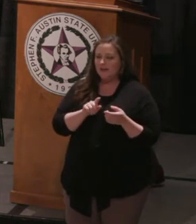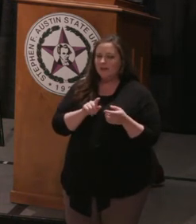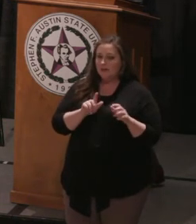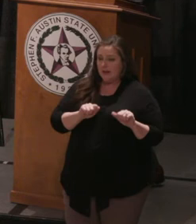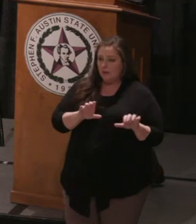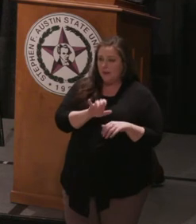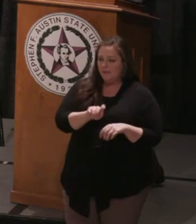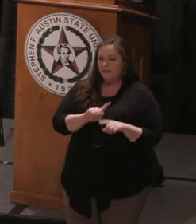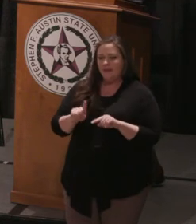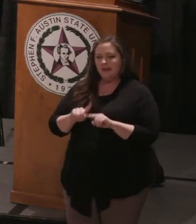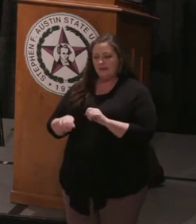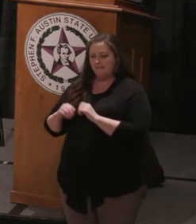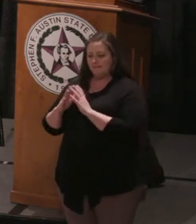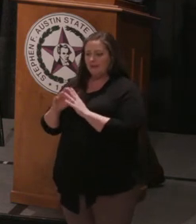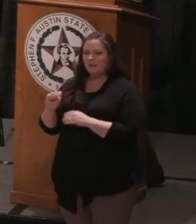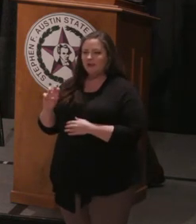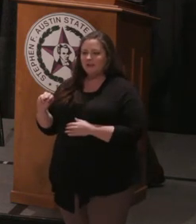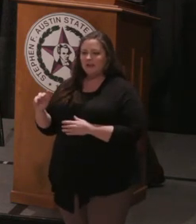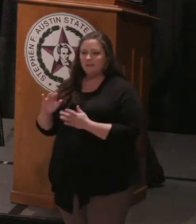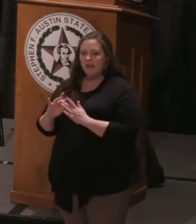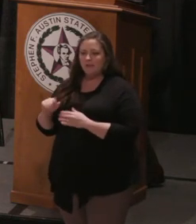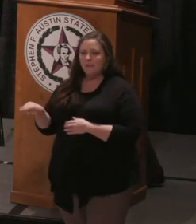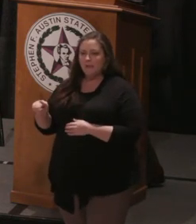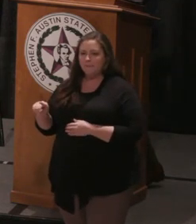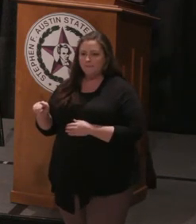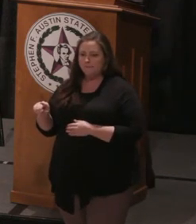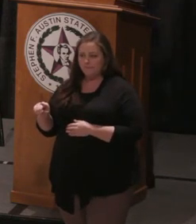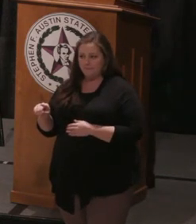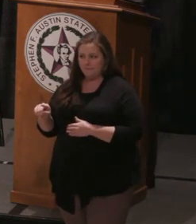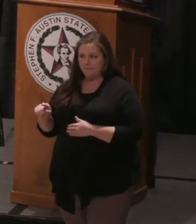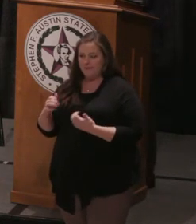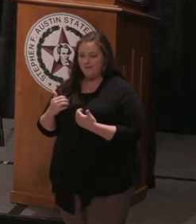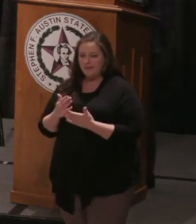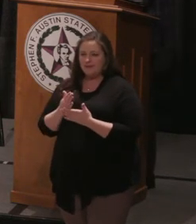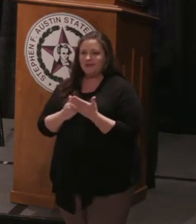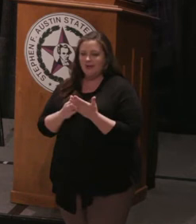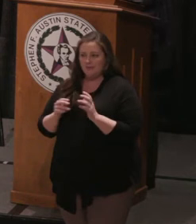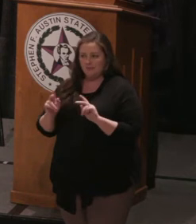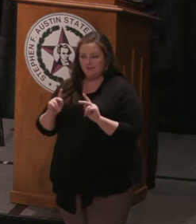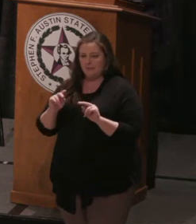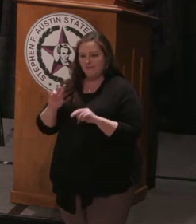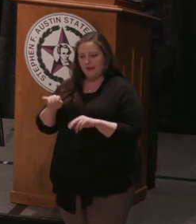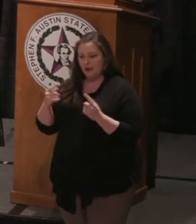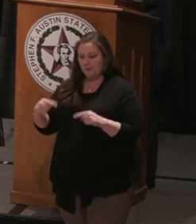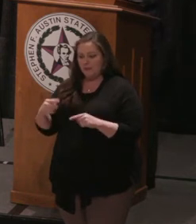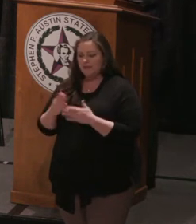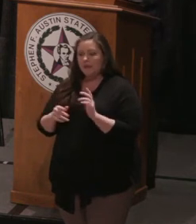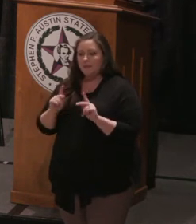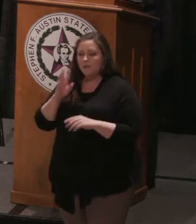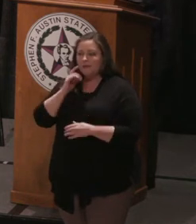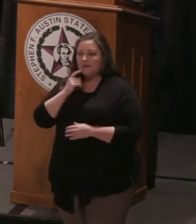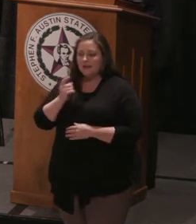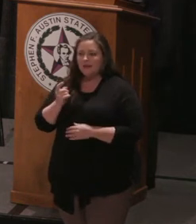own social networking platforms, there are some observers of this argument that would say